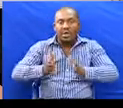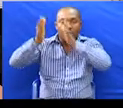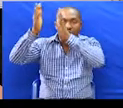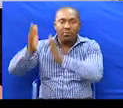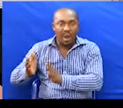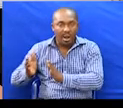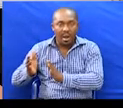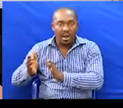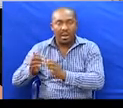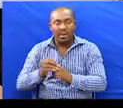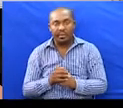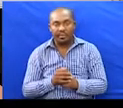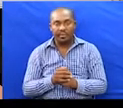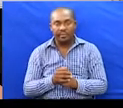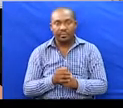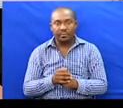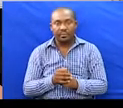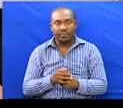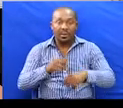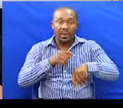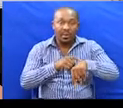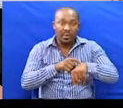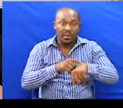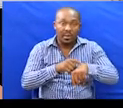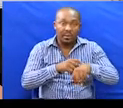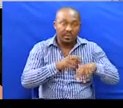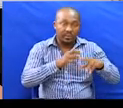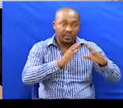My dear student, when we are at home,